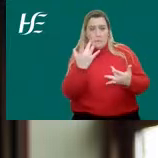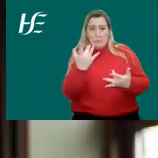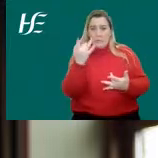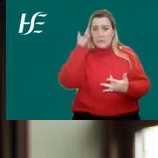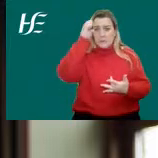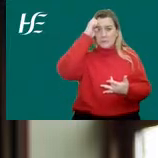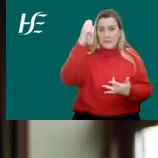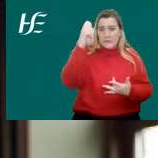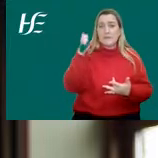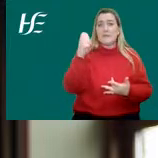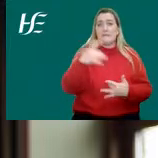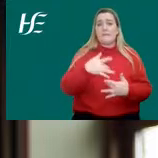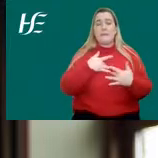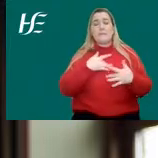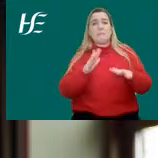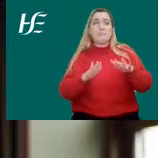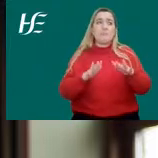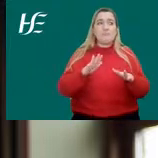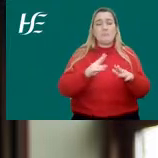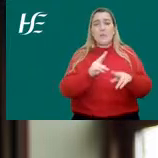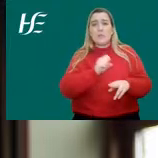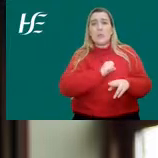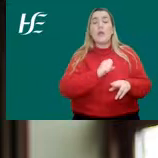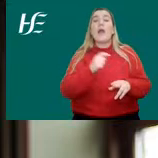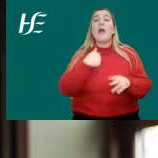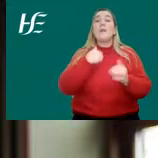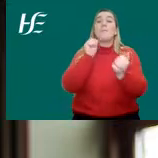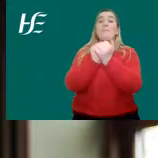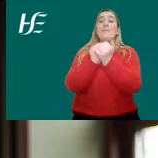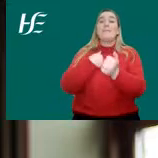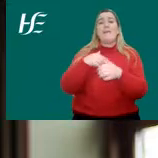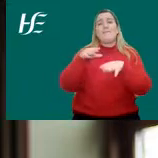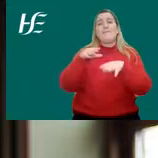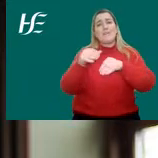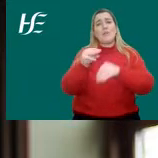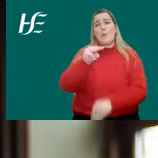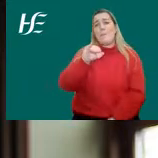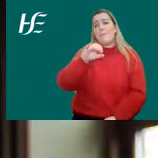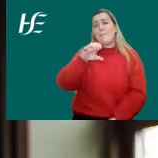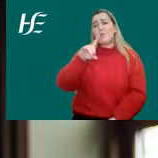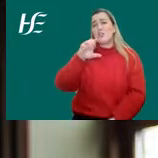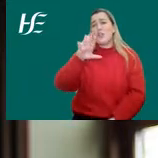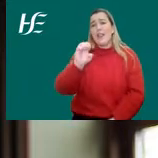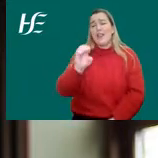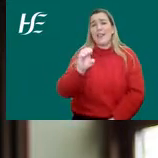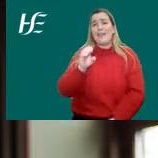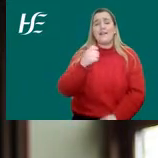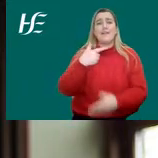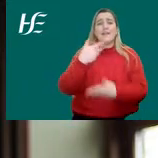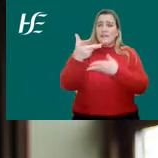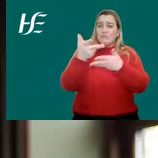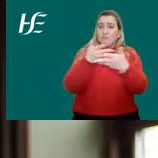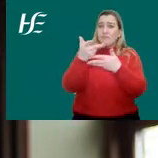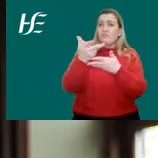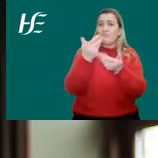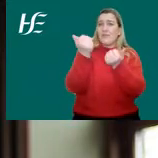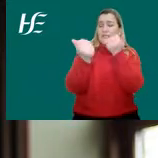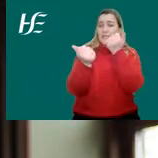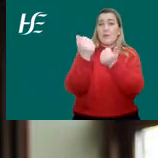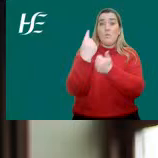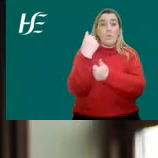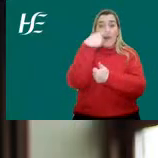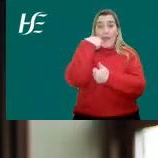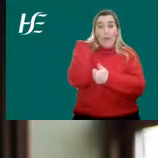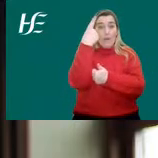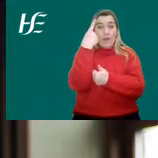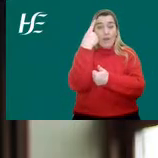I met, my physio was Michelle. She was just so lovely. The consultation assessment took an hour. I just couldn't believe she spent